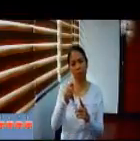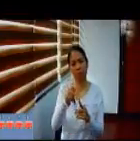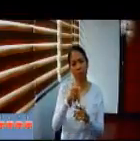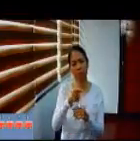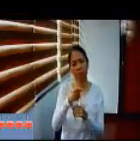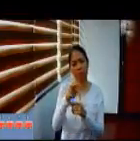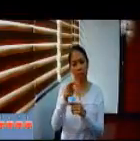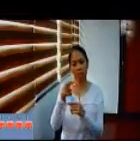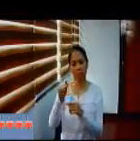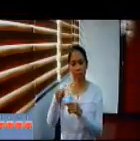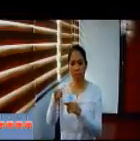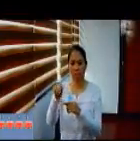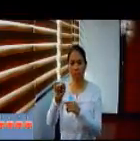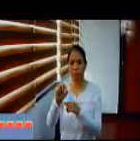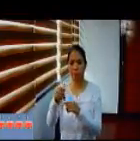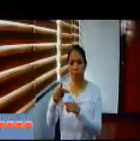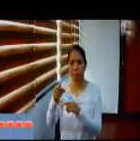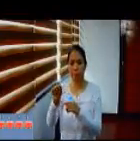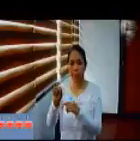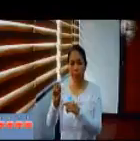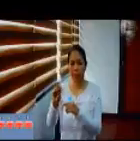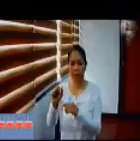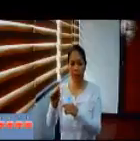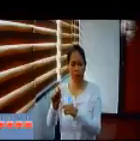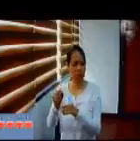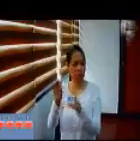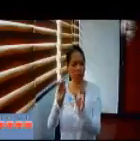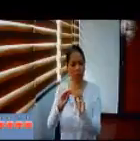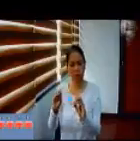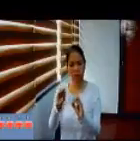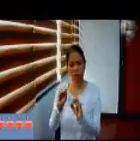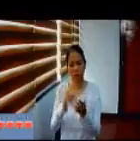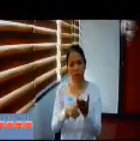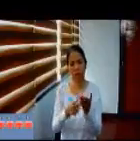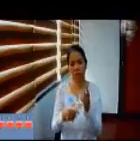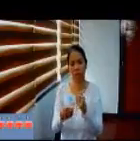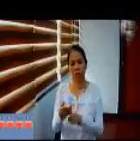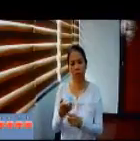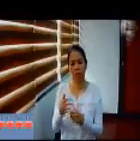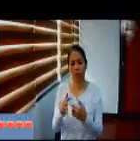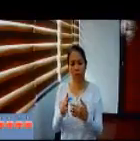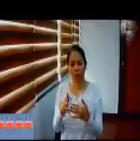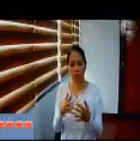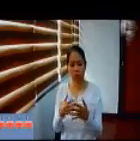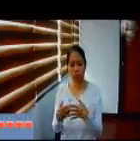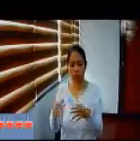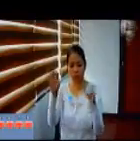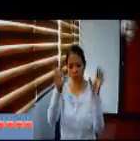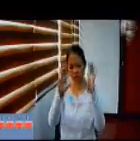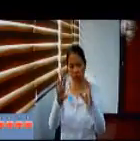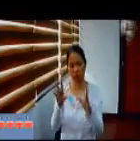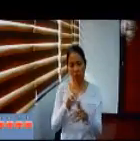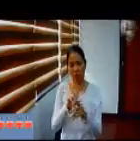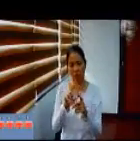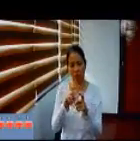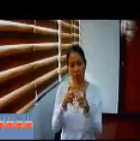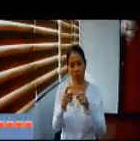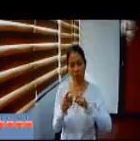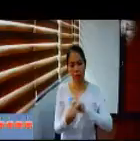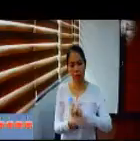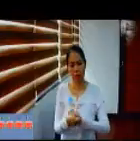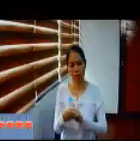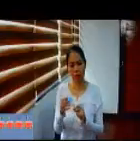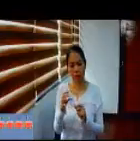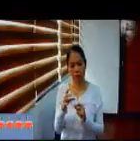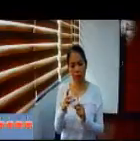there is no longer a debate on whether climate change has anthropogenic origins. It's caused by activity